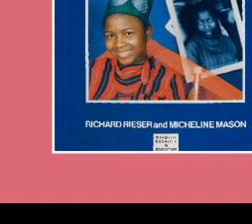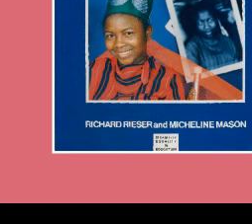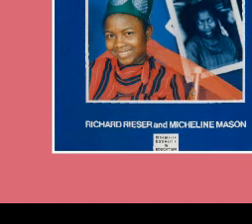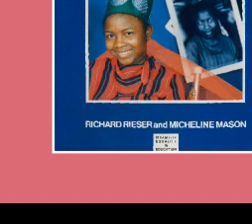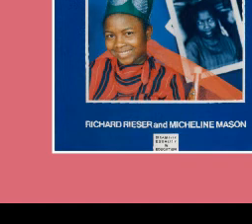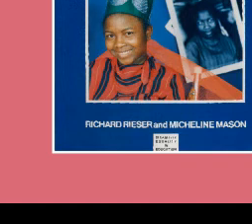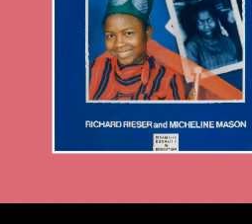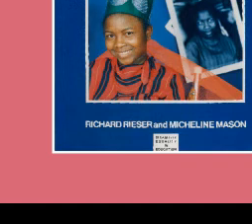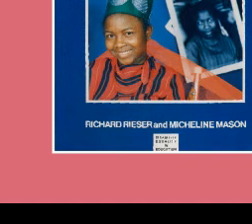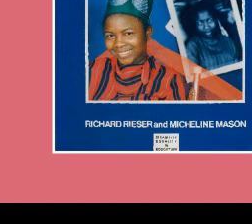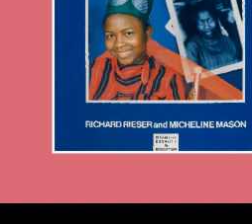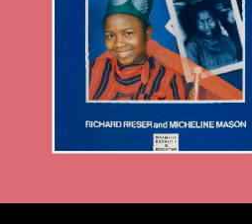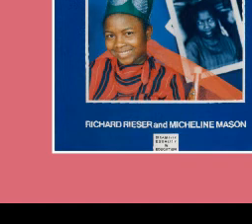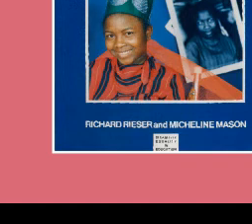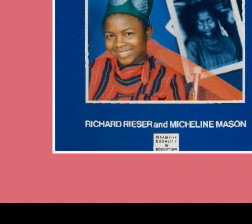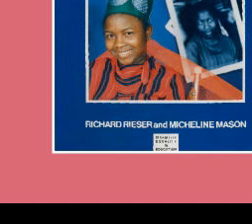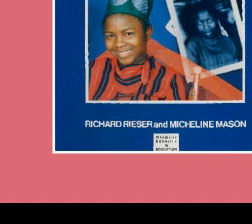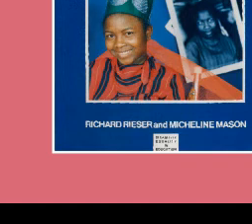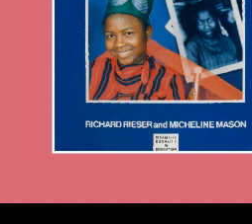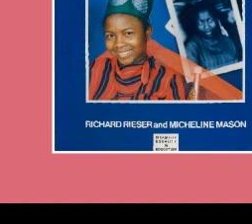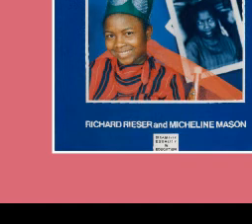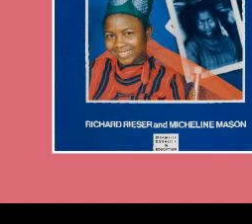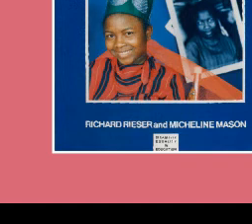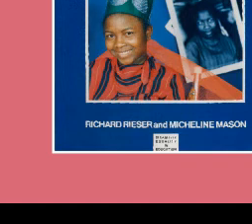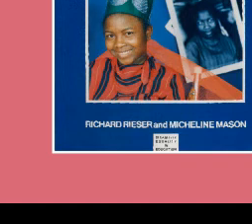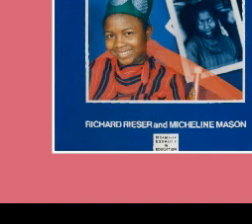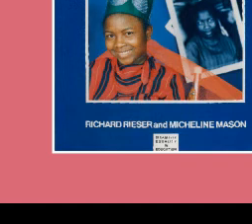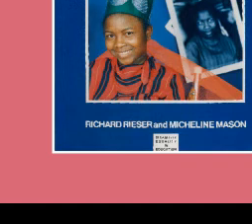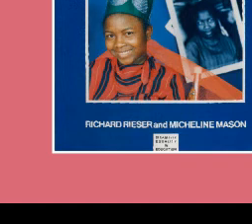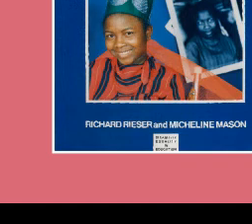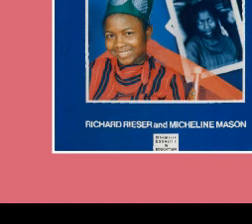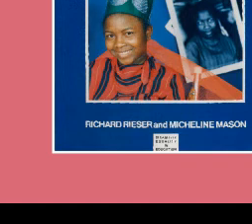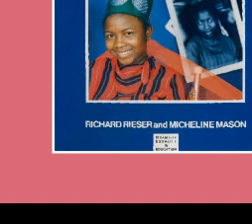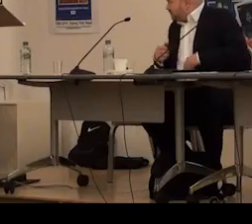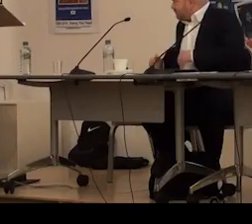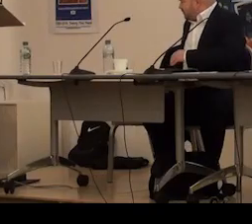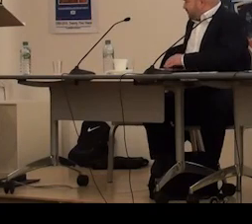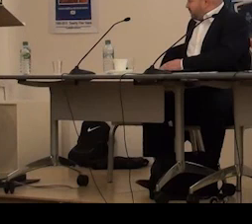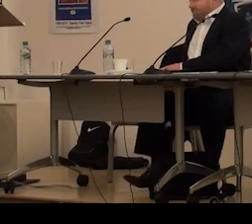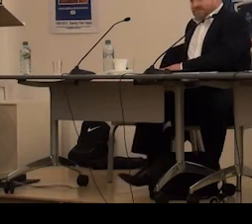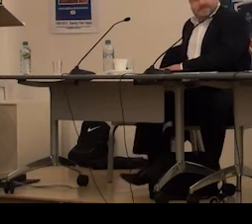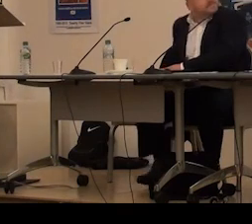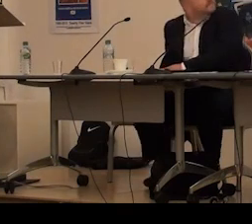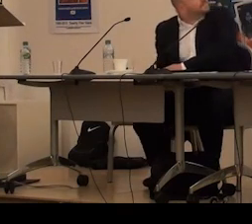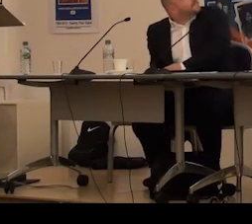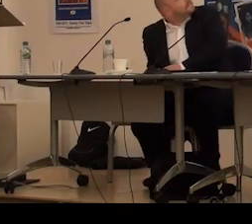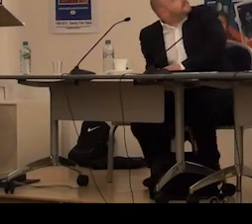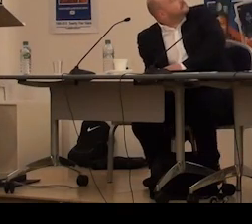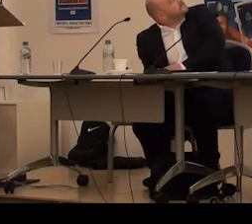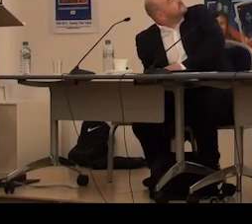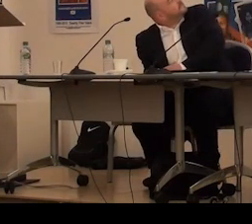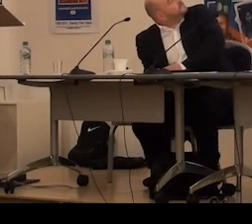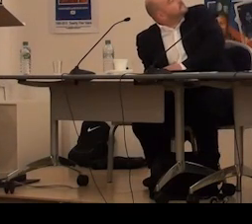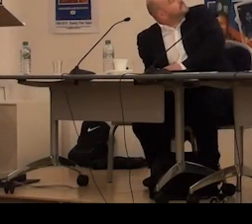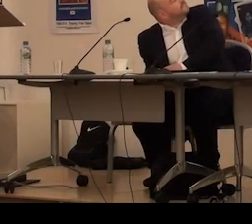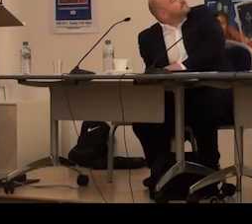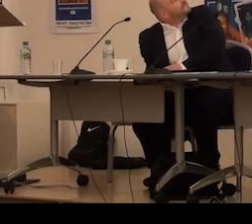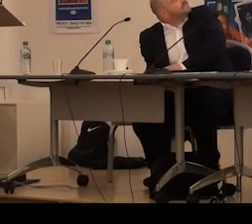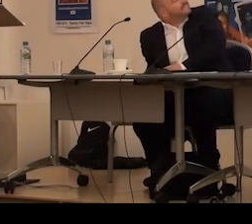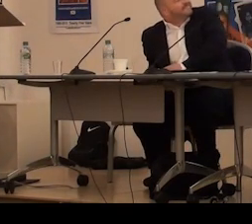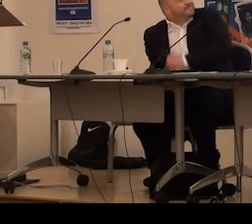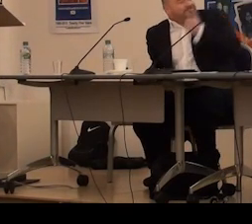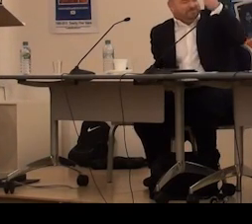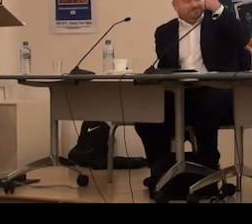Our next speaker is Gareth. Gareth is from Priestnall School, and we had the opportunity,